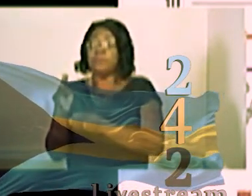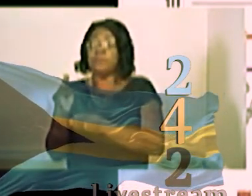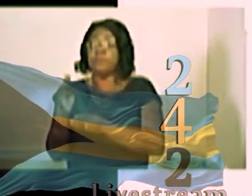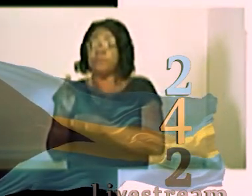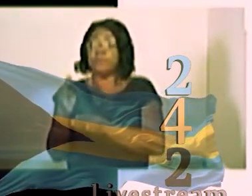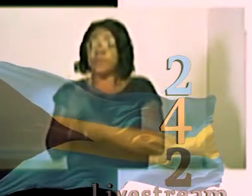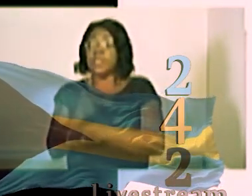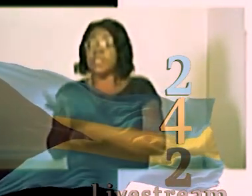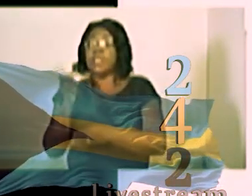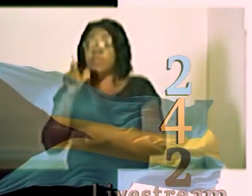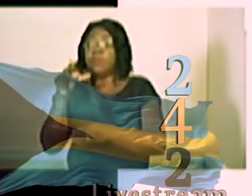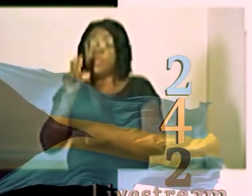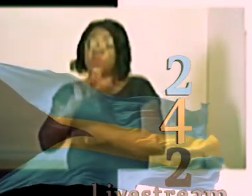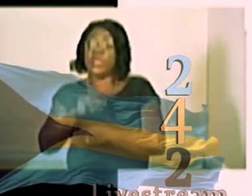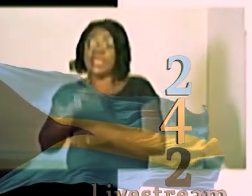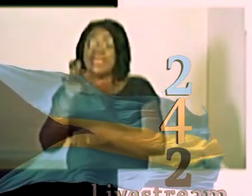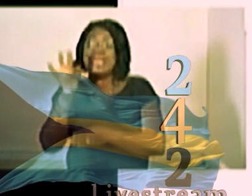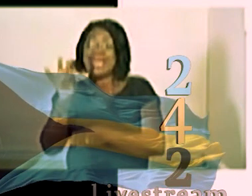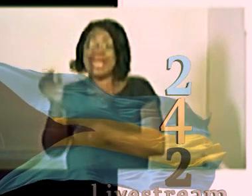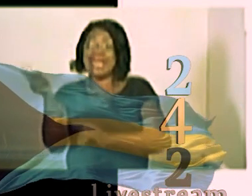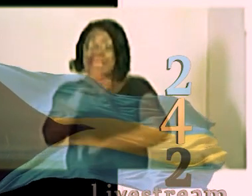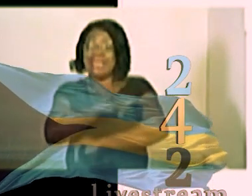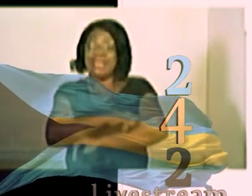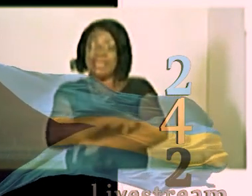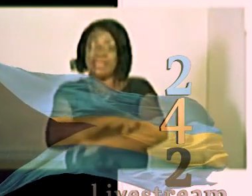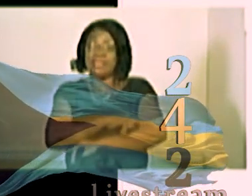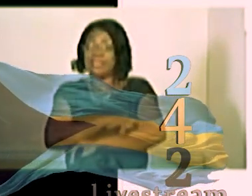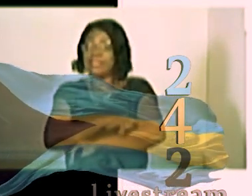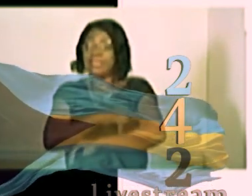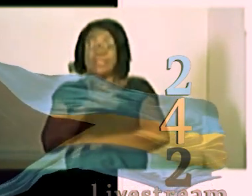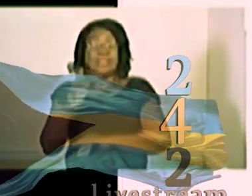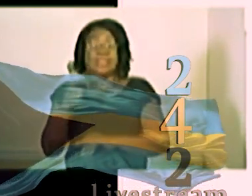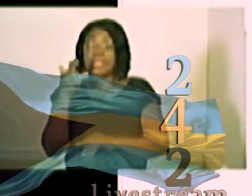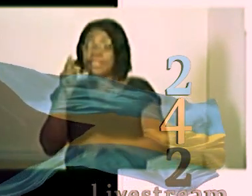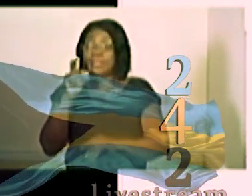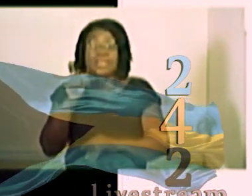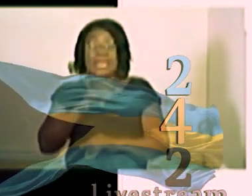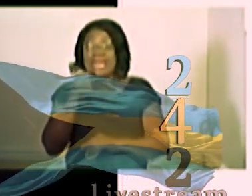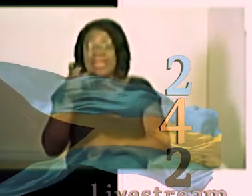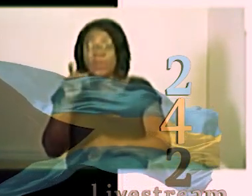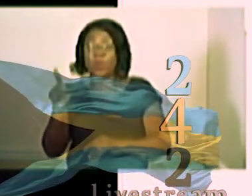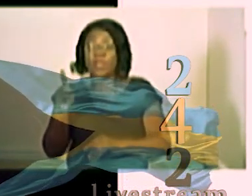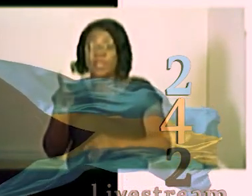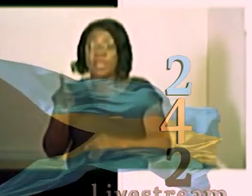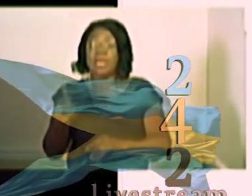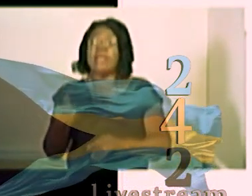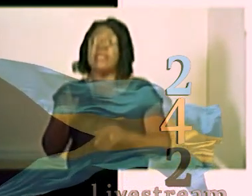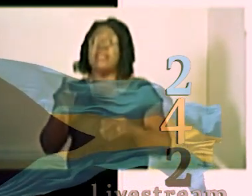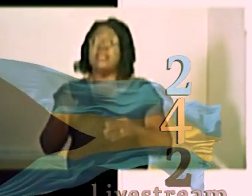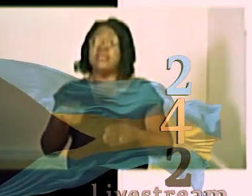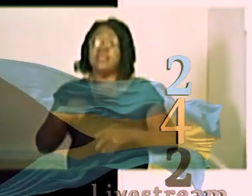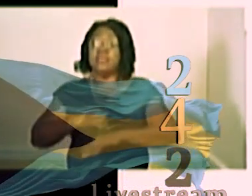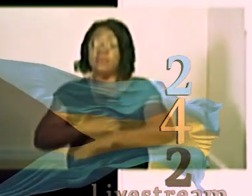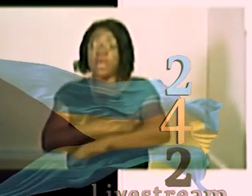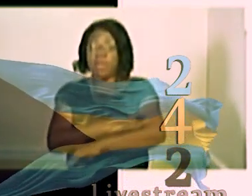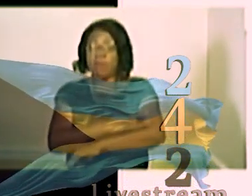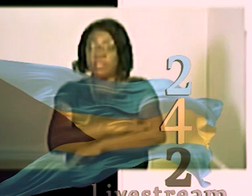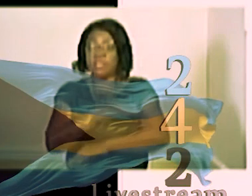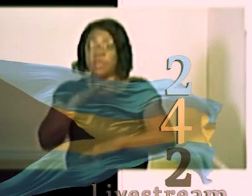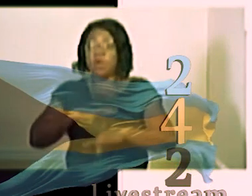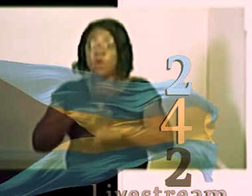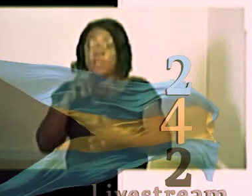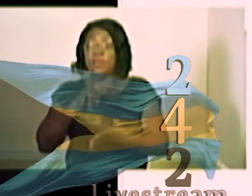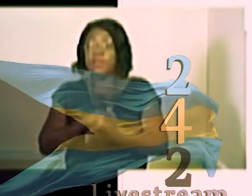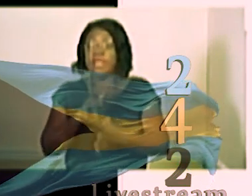There have been 29 days since the last confirmed case, of COVID-19 was reported on